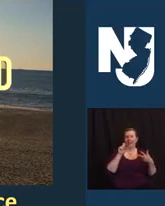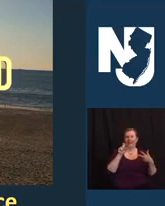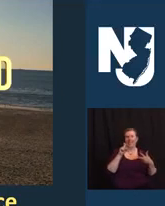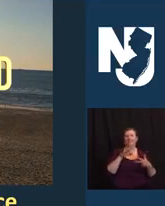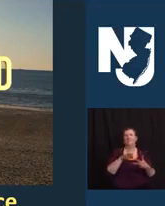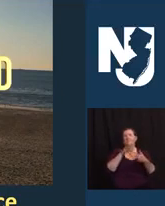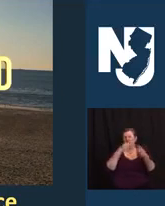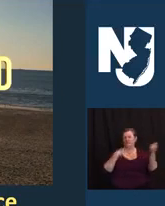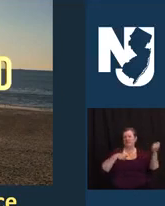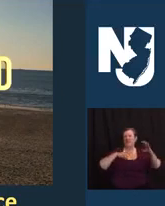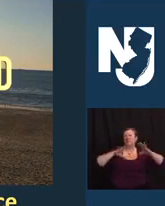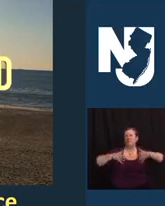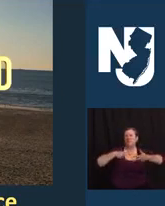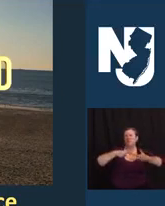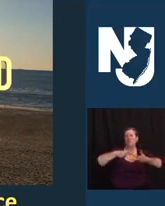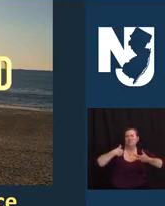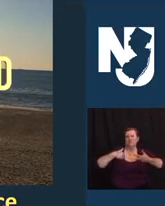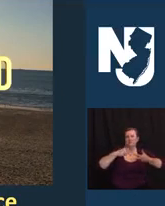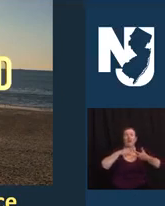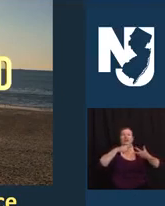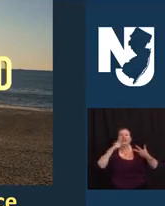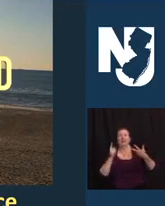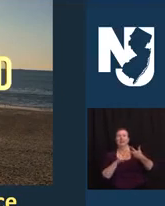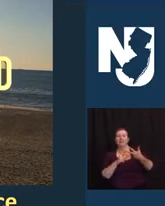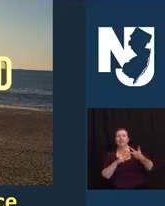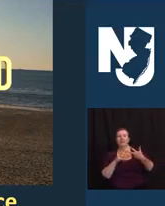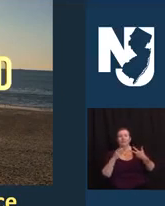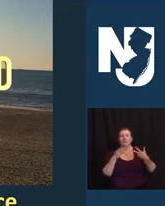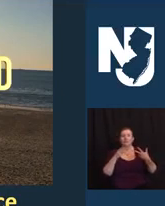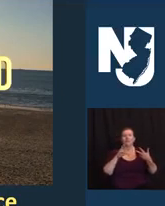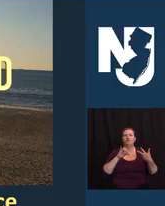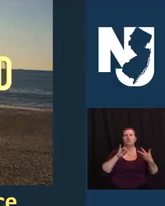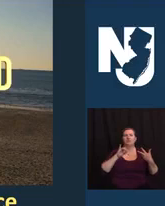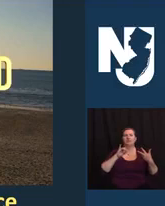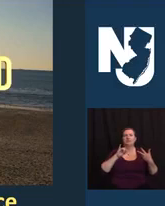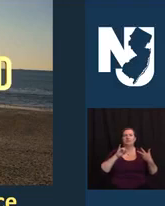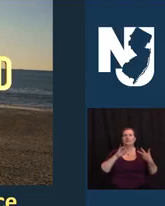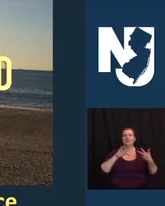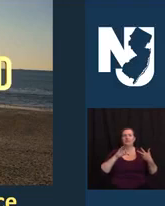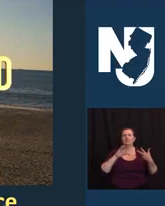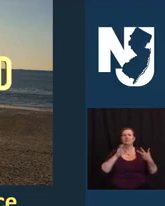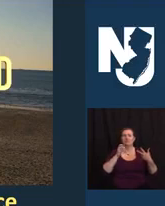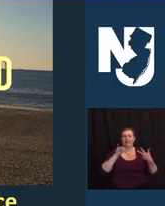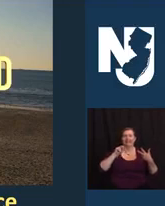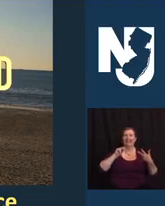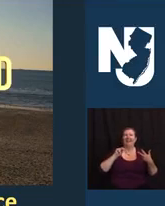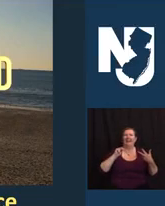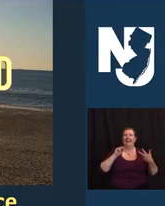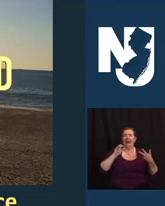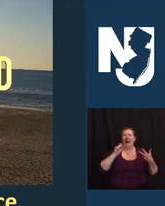plays bass in that band, and Christian Castillo, can be viewed at